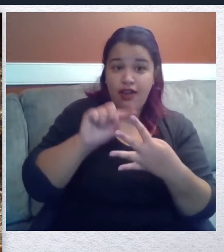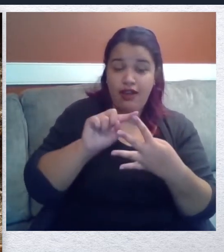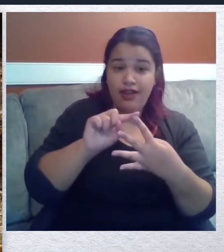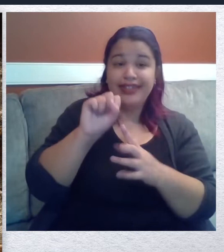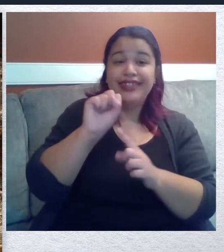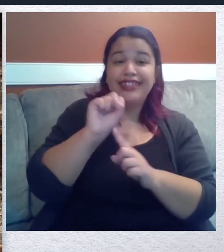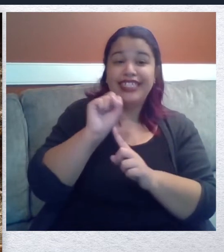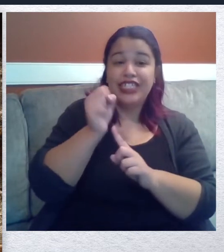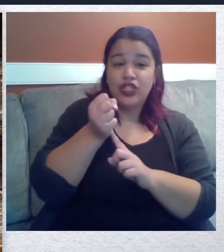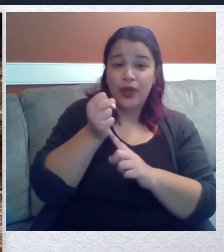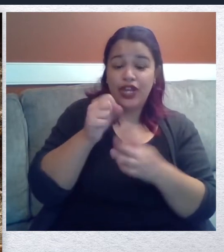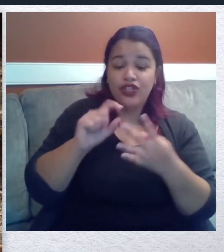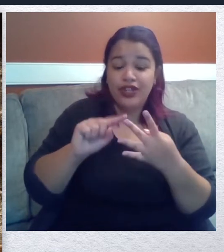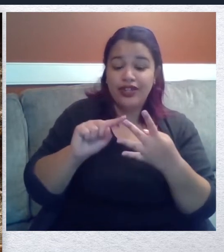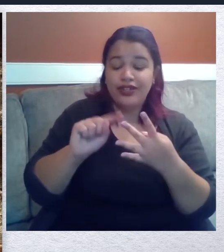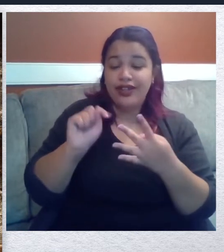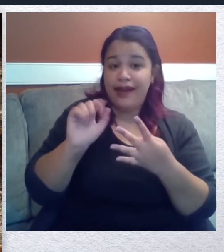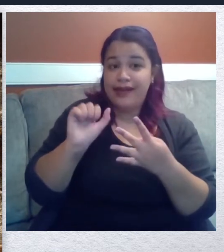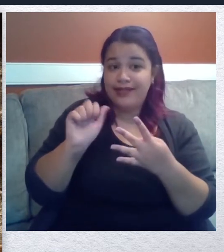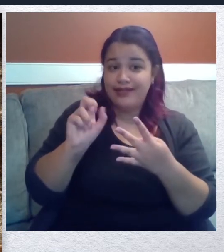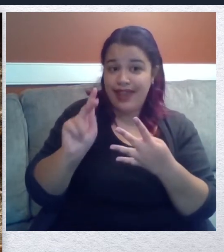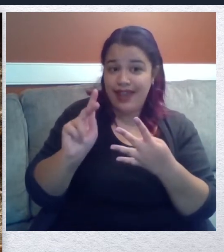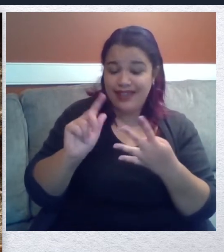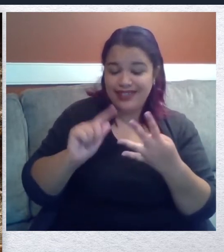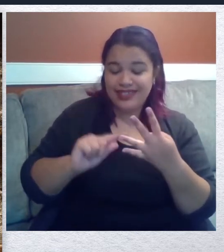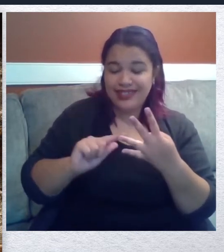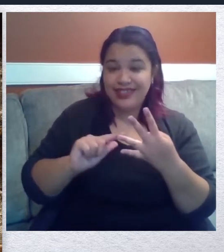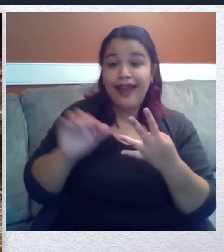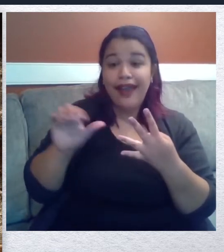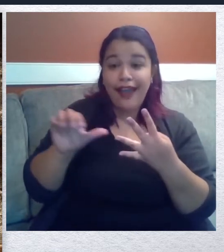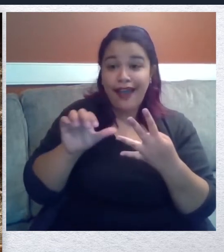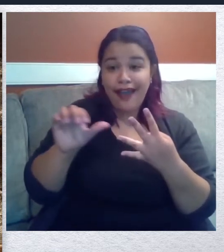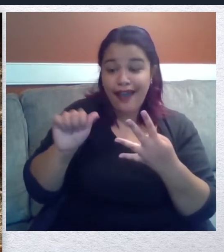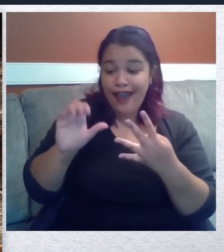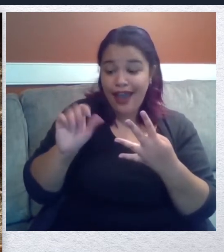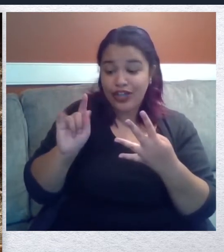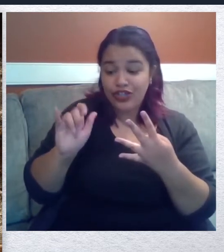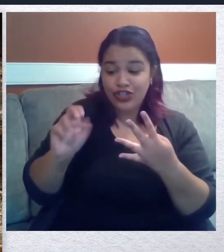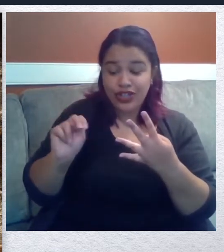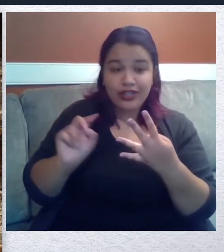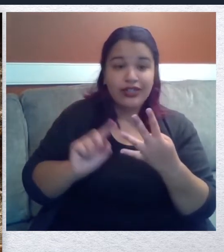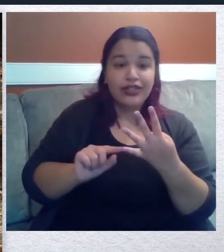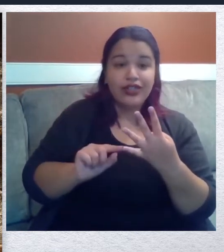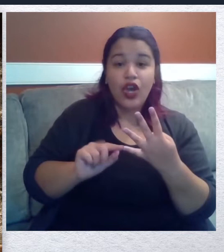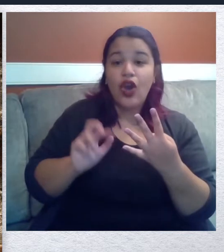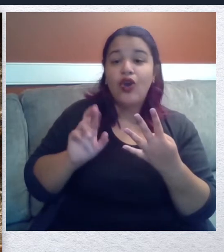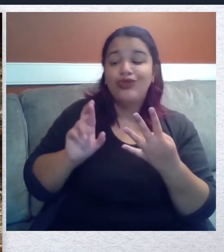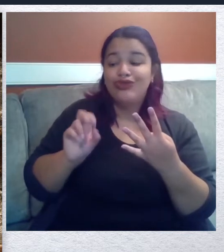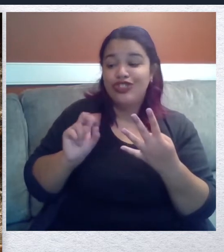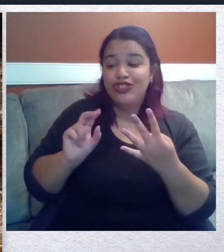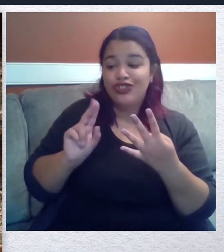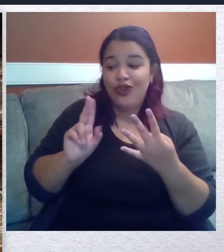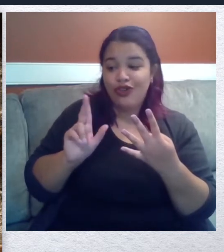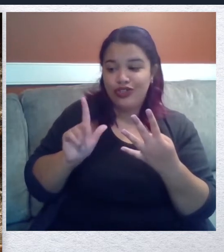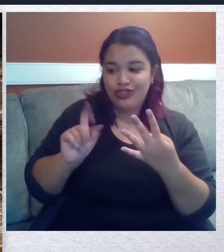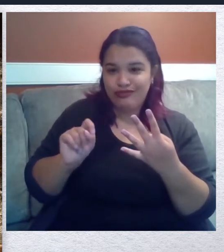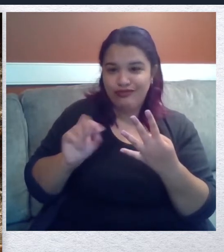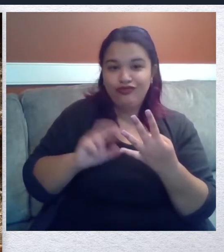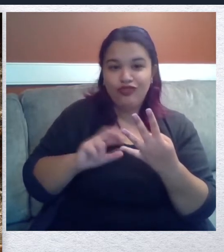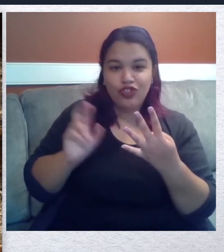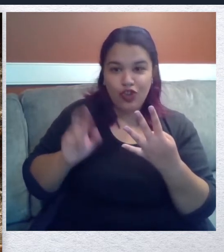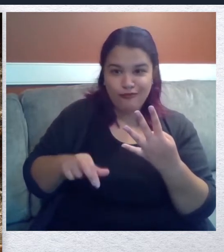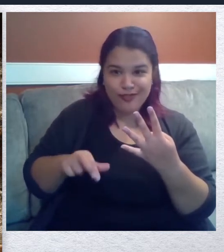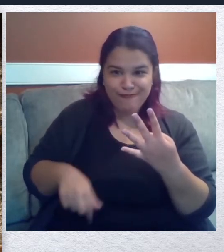result. And that is how we are going to structure our answers. Let's take these one by one. Now,